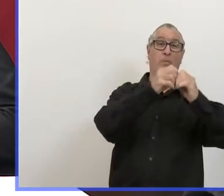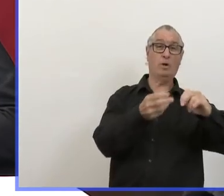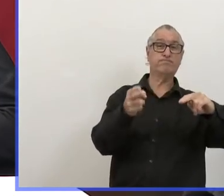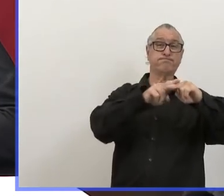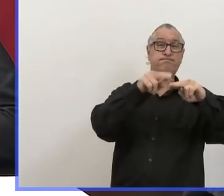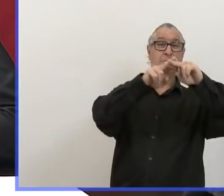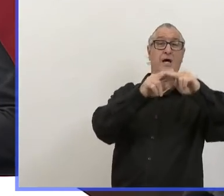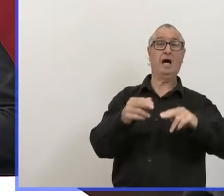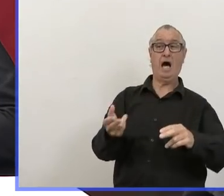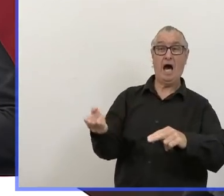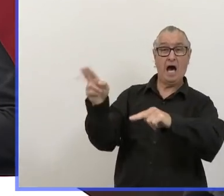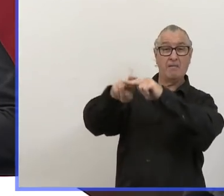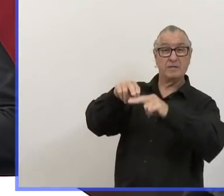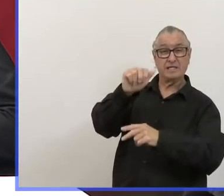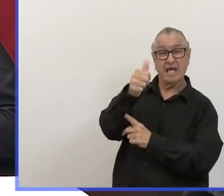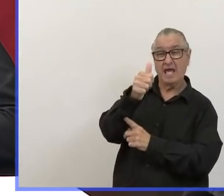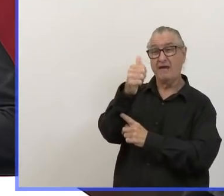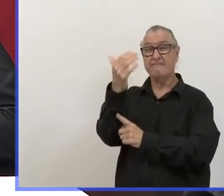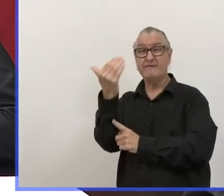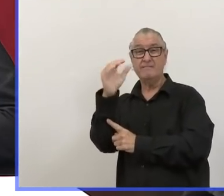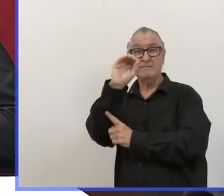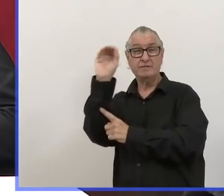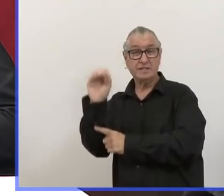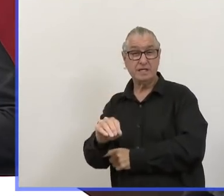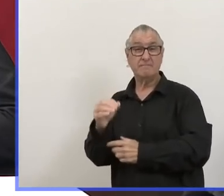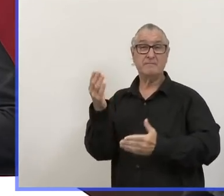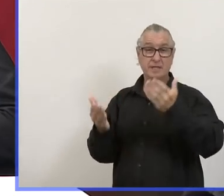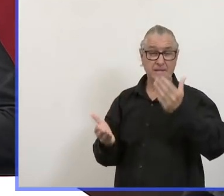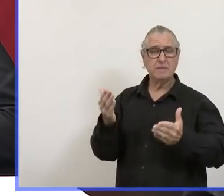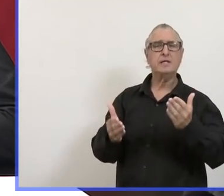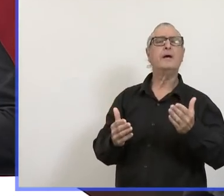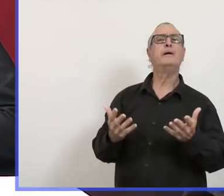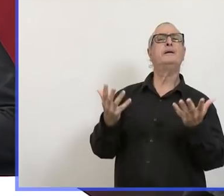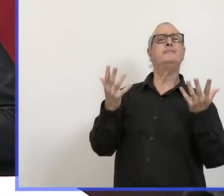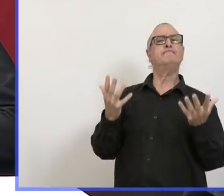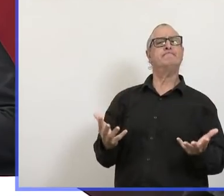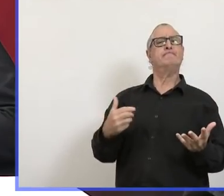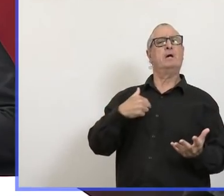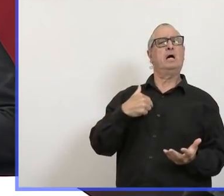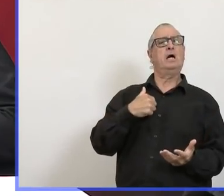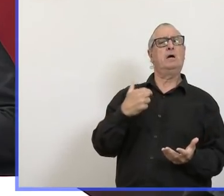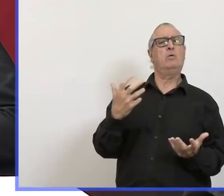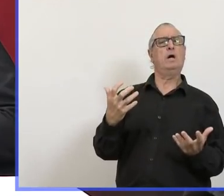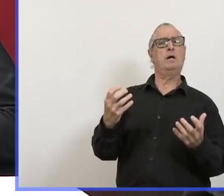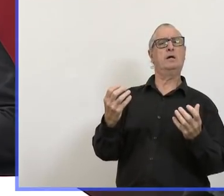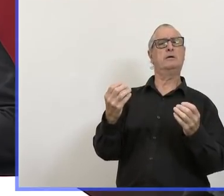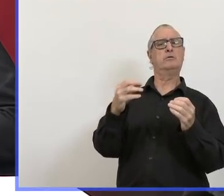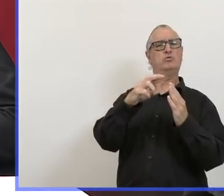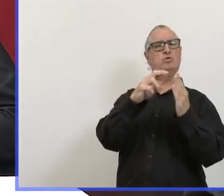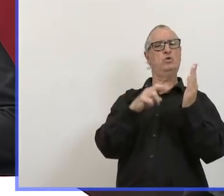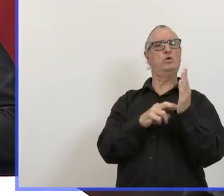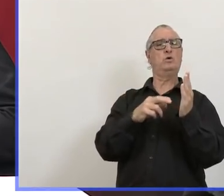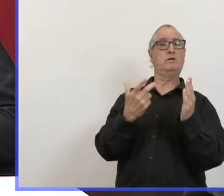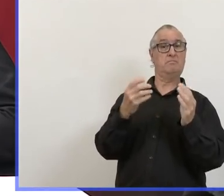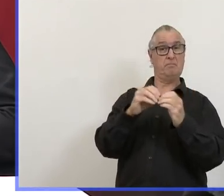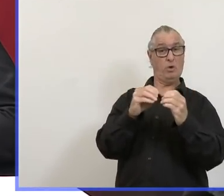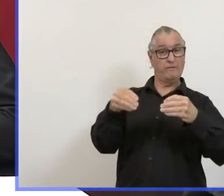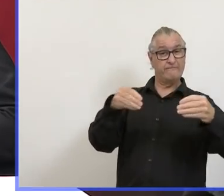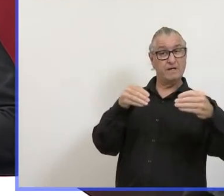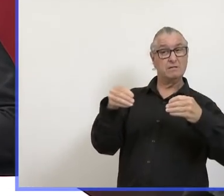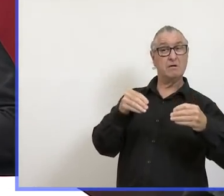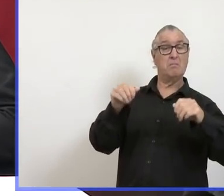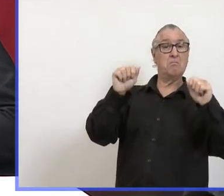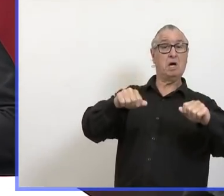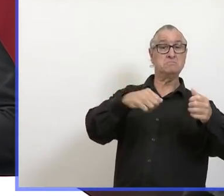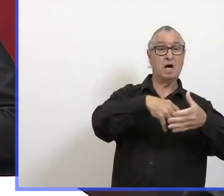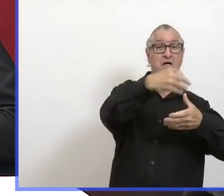at before we'll be able to relax some of the public health orders around outdoor gatherings and things like being able to go for a walk or an